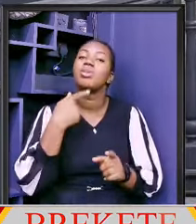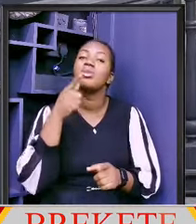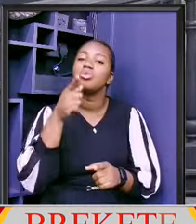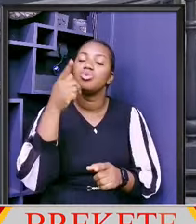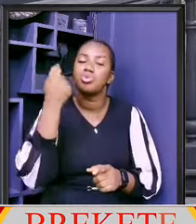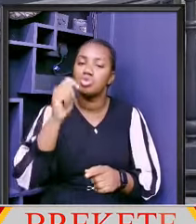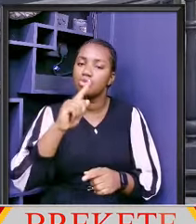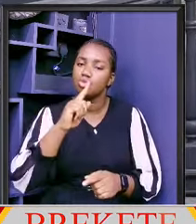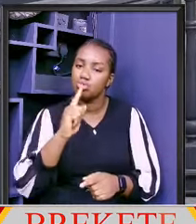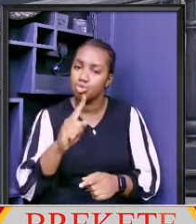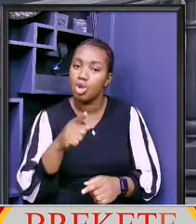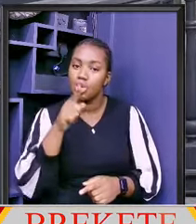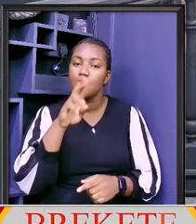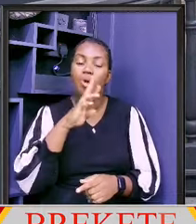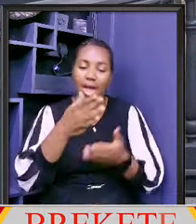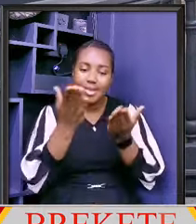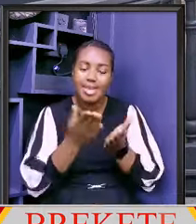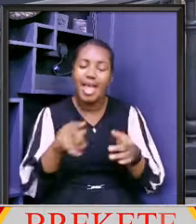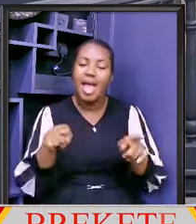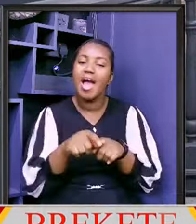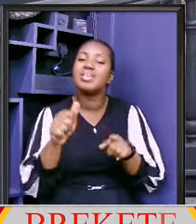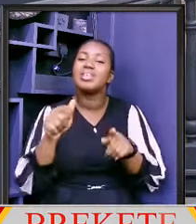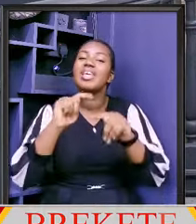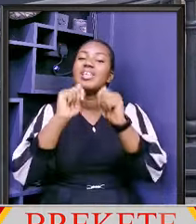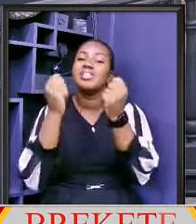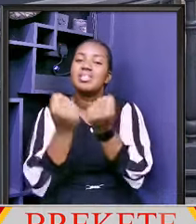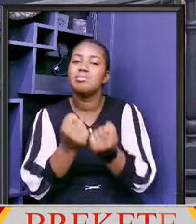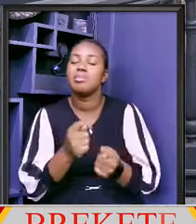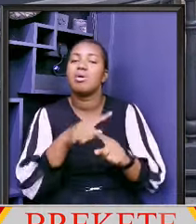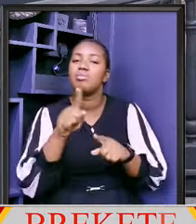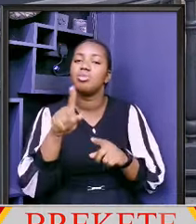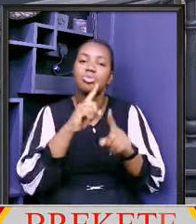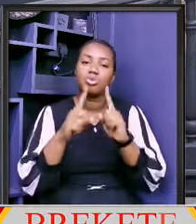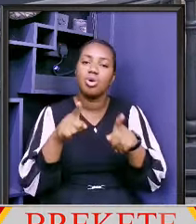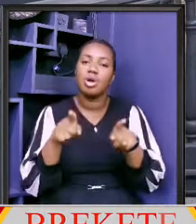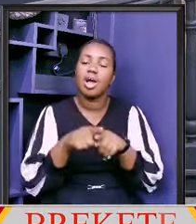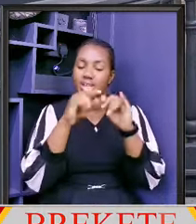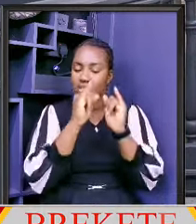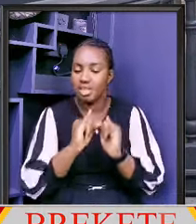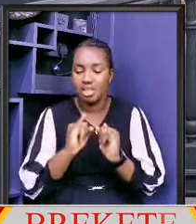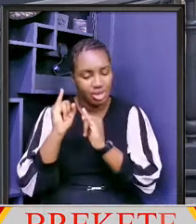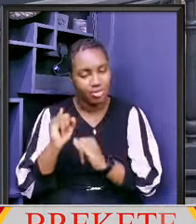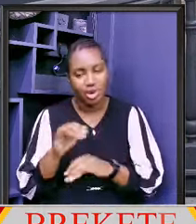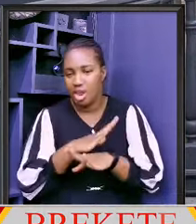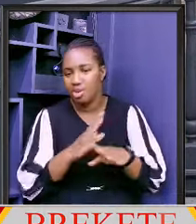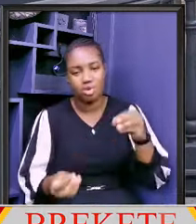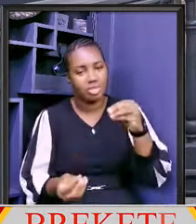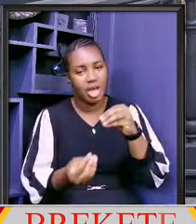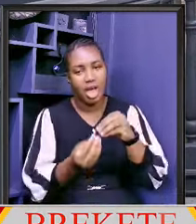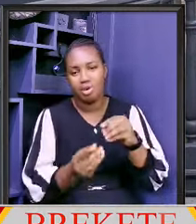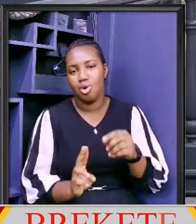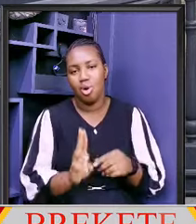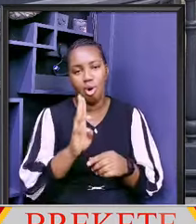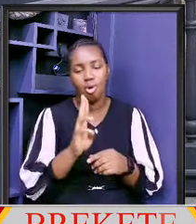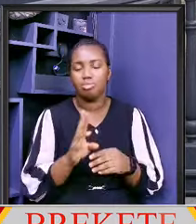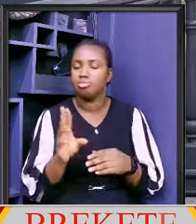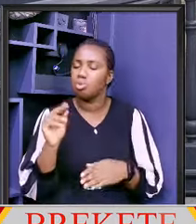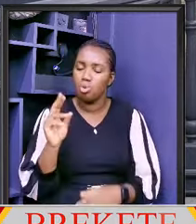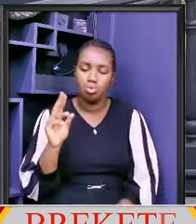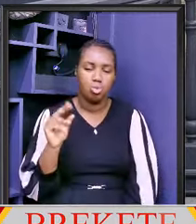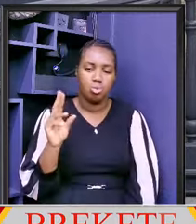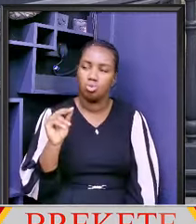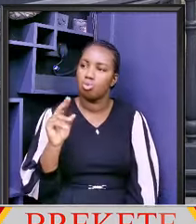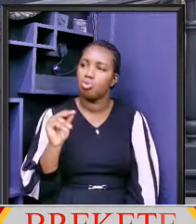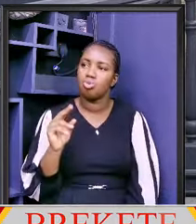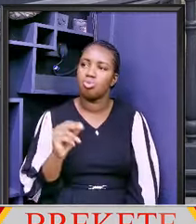a team. Exactly. Yeah. And you are talking as an individual. No, it doesn't add up at all. Because what is no. Okay,